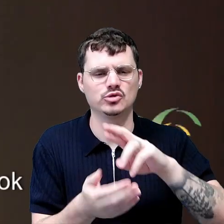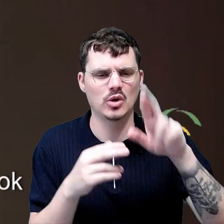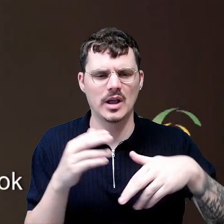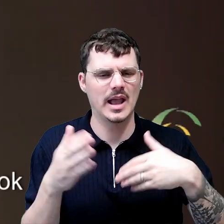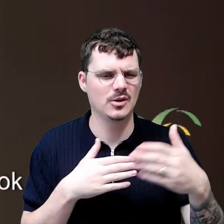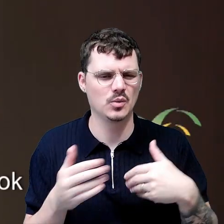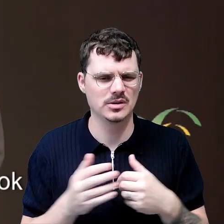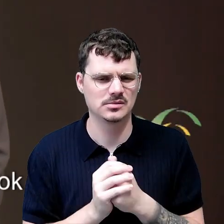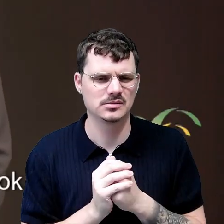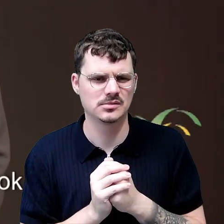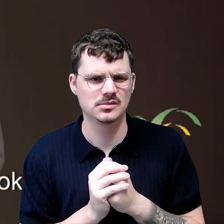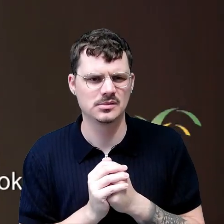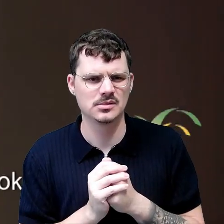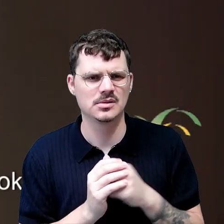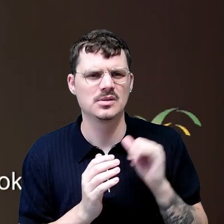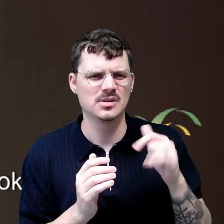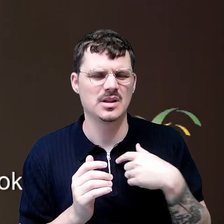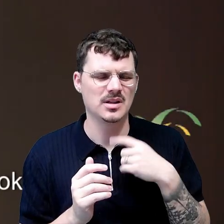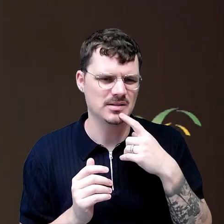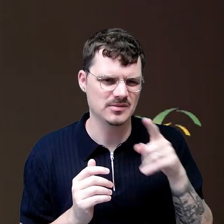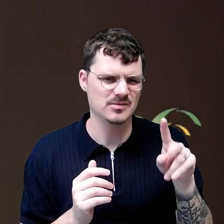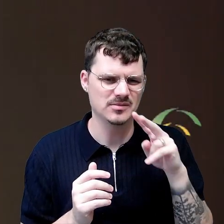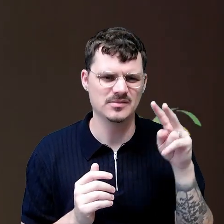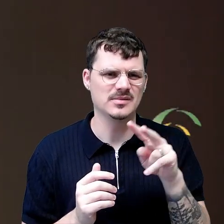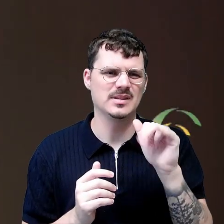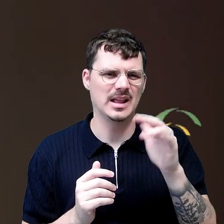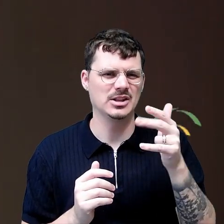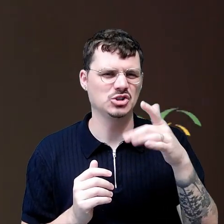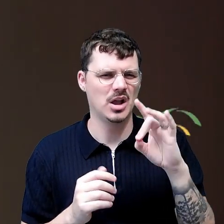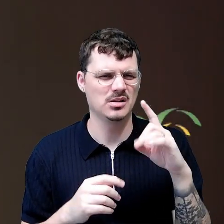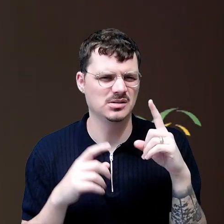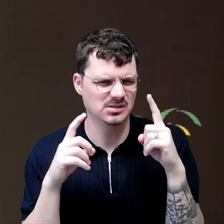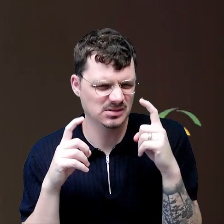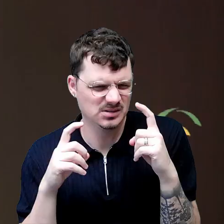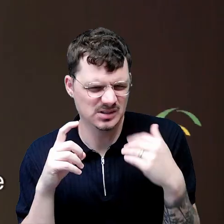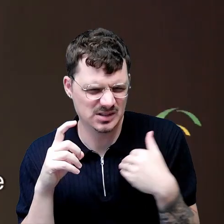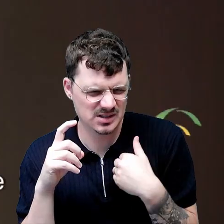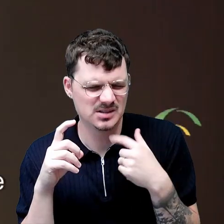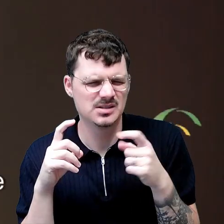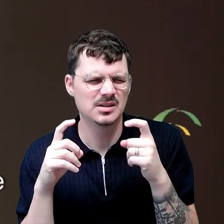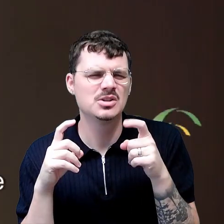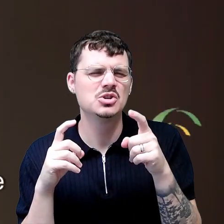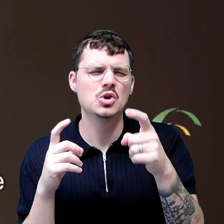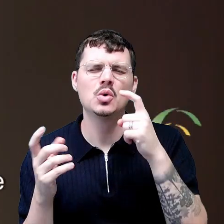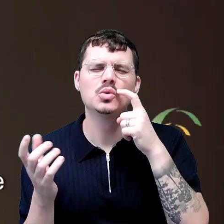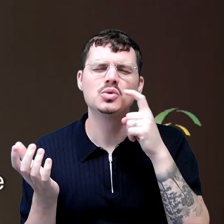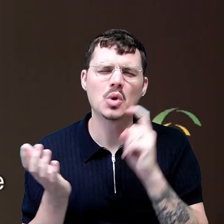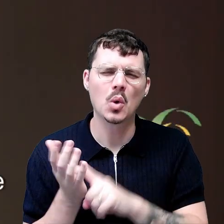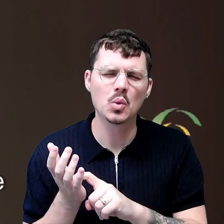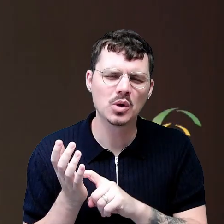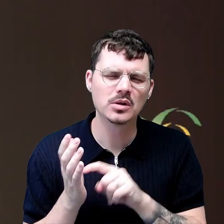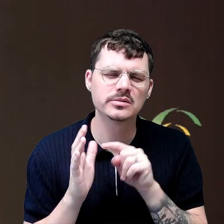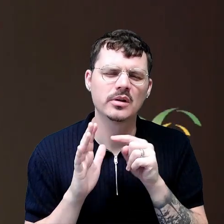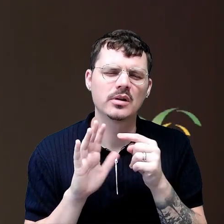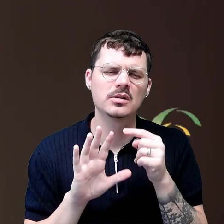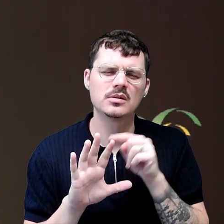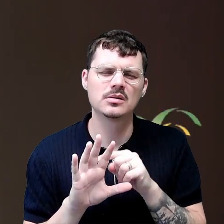Well, when you got past the smell to fart look that this child had, you noticed there was something not